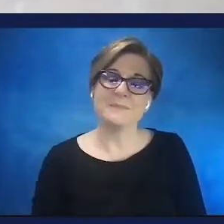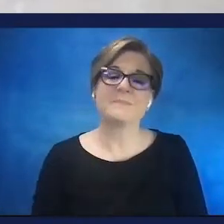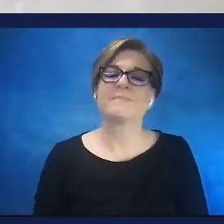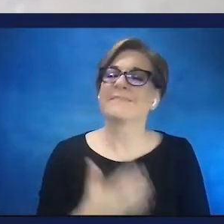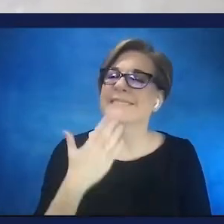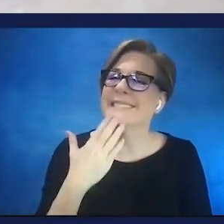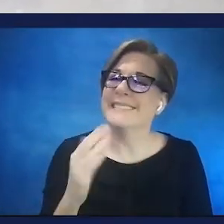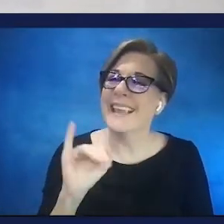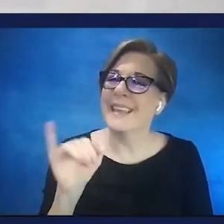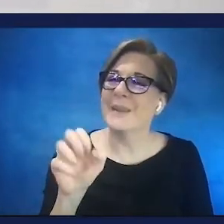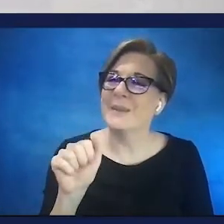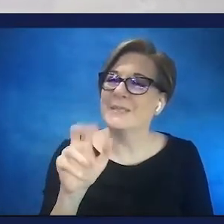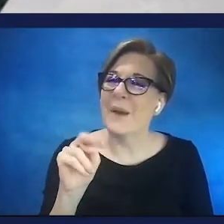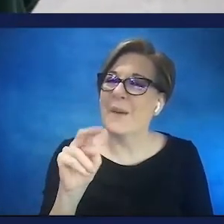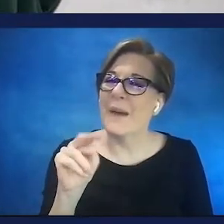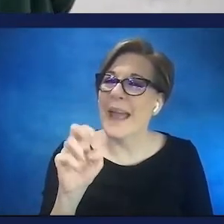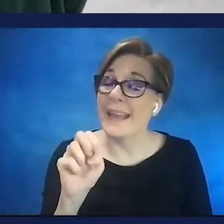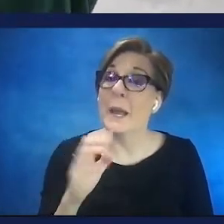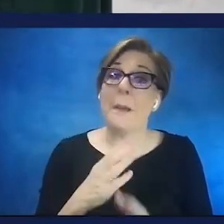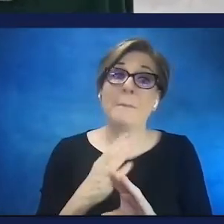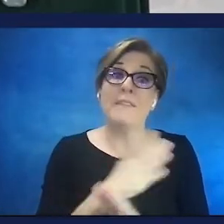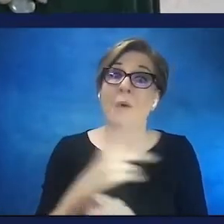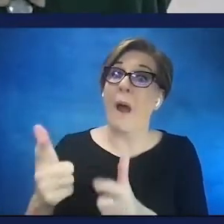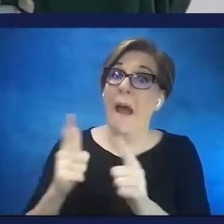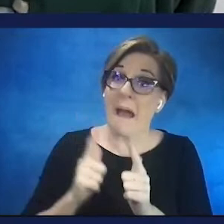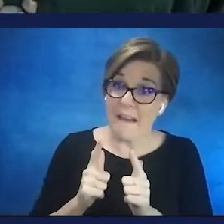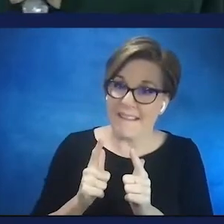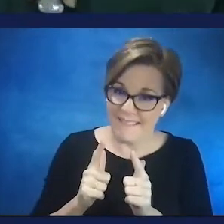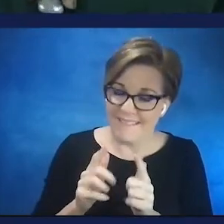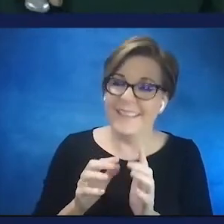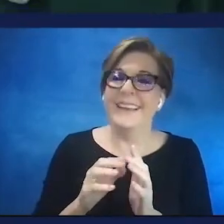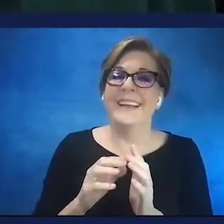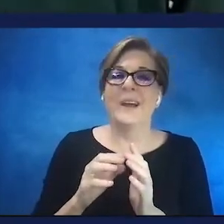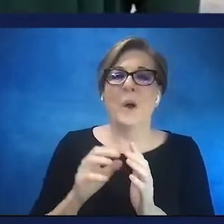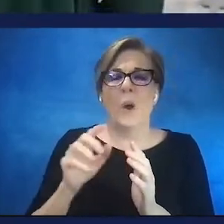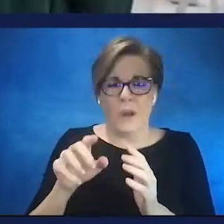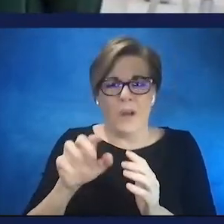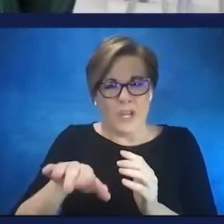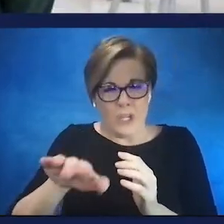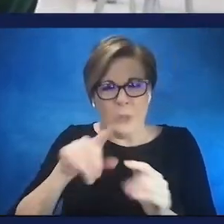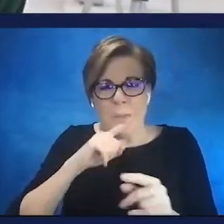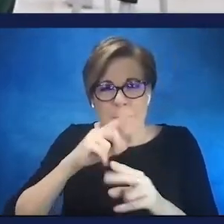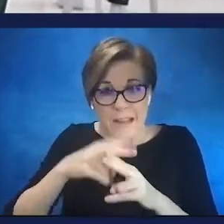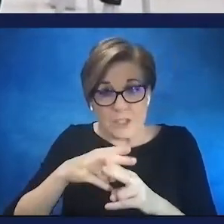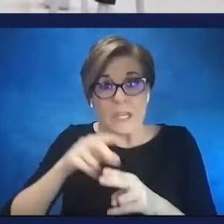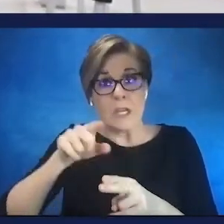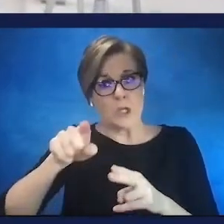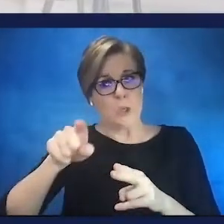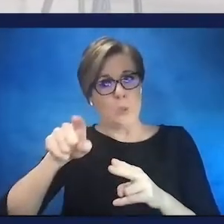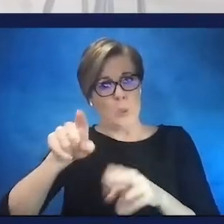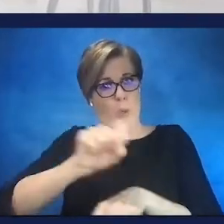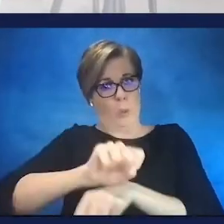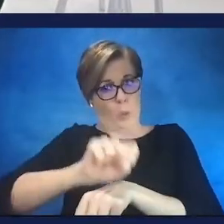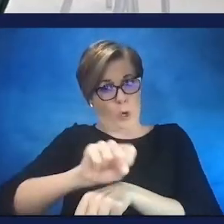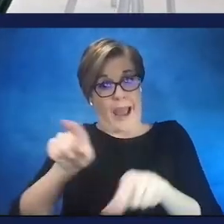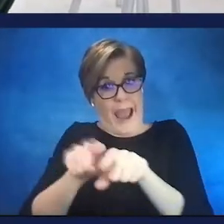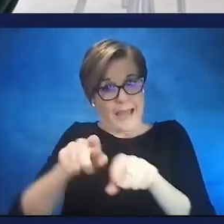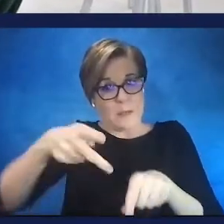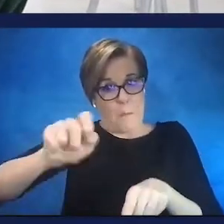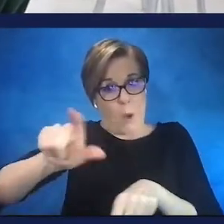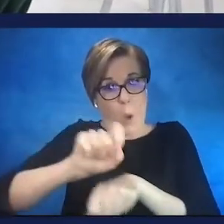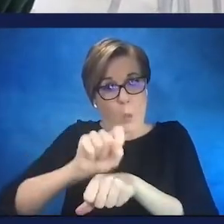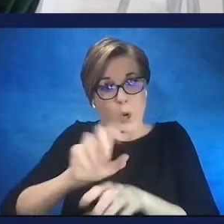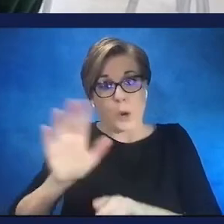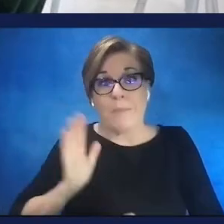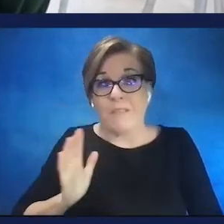Scott. Well, thank you, Joanne. Before you hand it back over to me, so we started and you mentioned that you have served as a poll worker